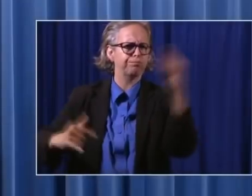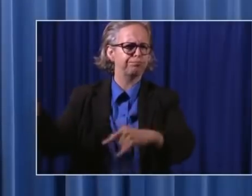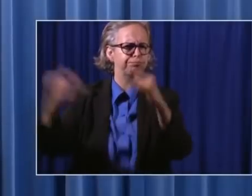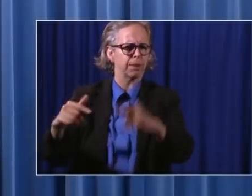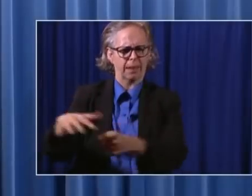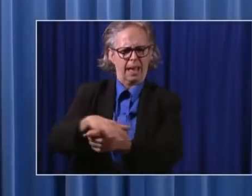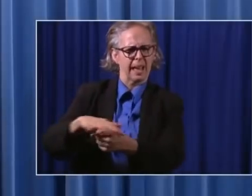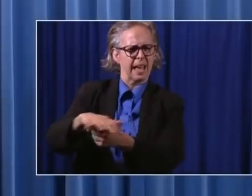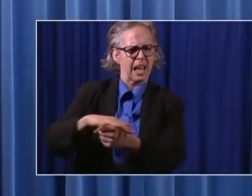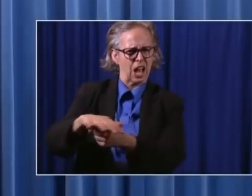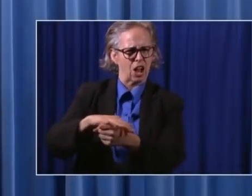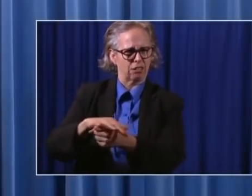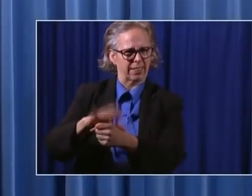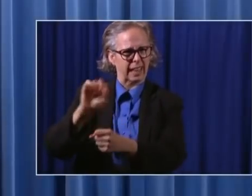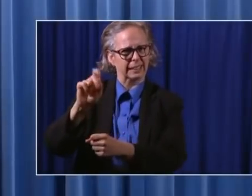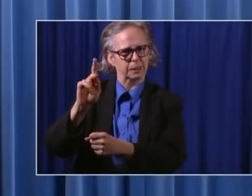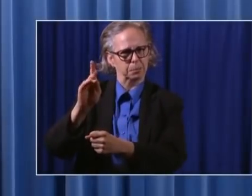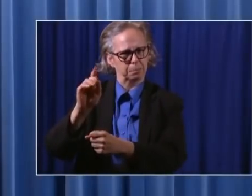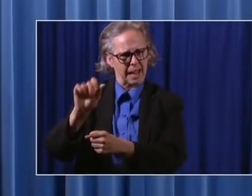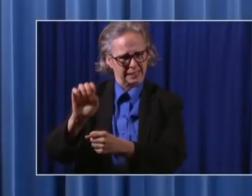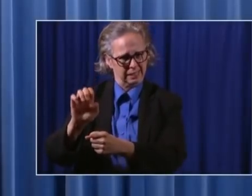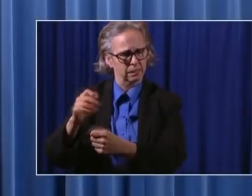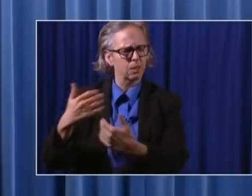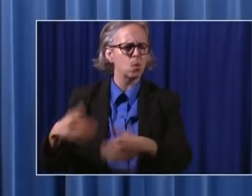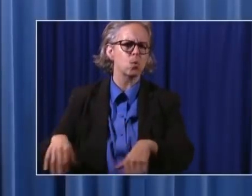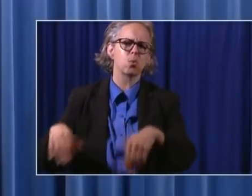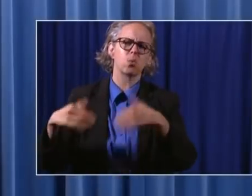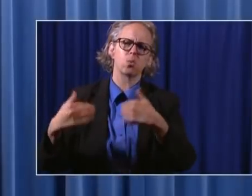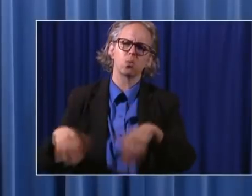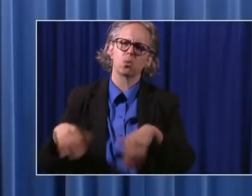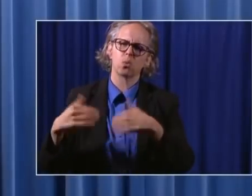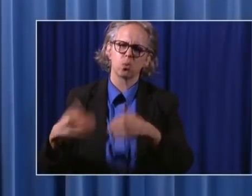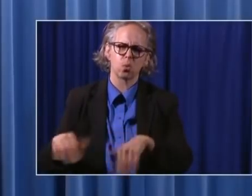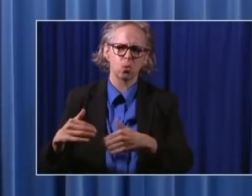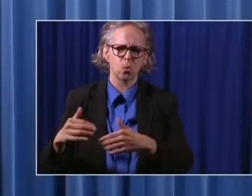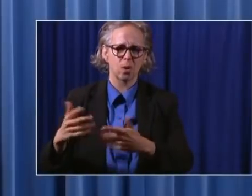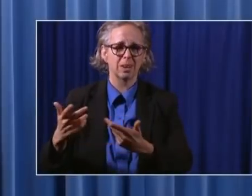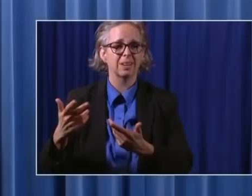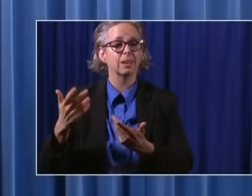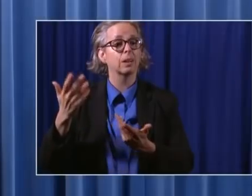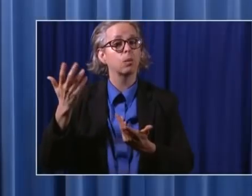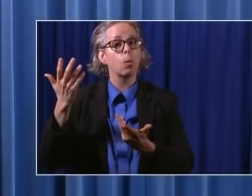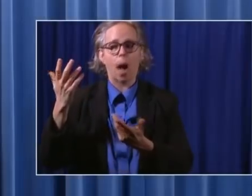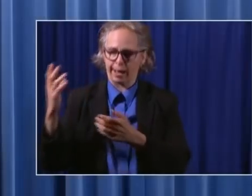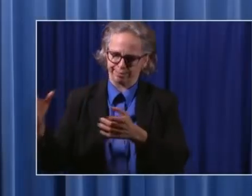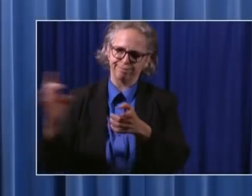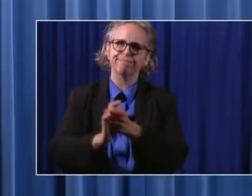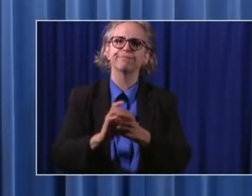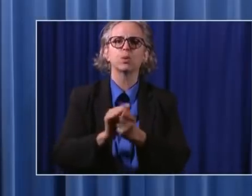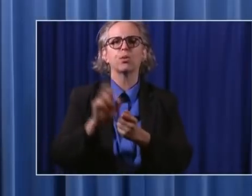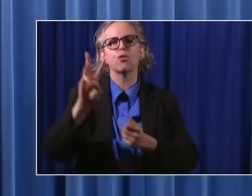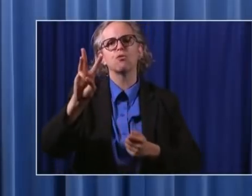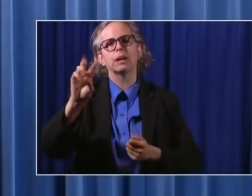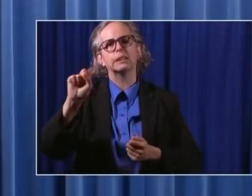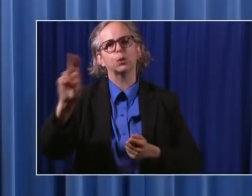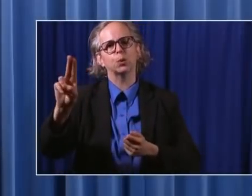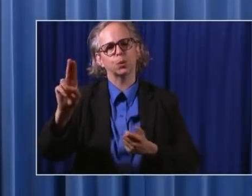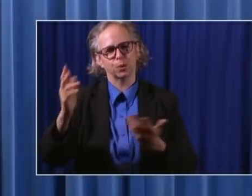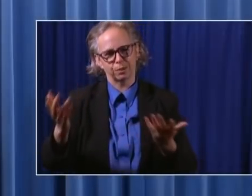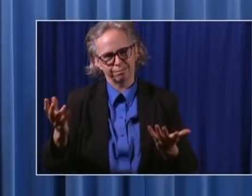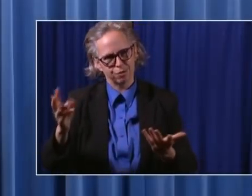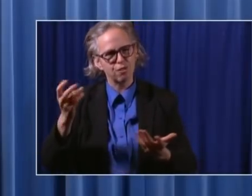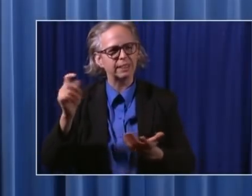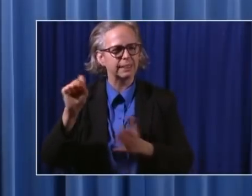Connected that with what was going on at Wright State University for both the public and private sector to